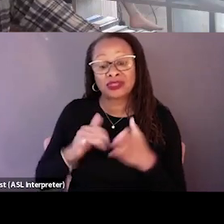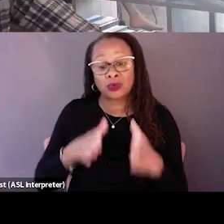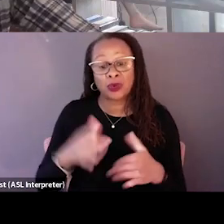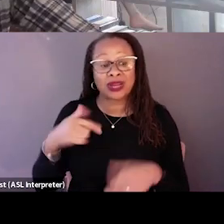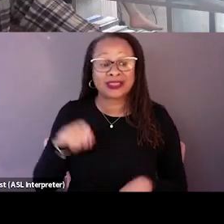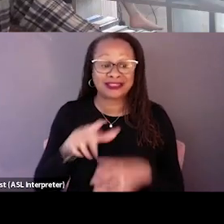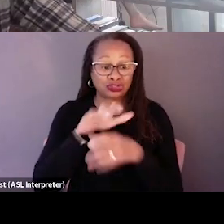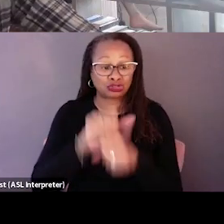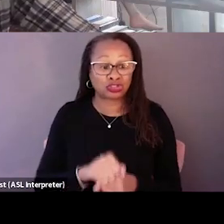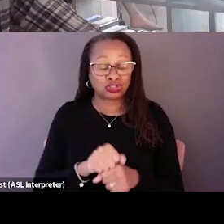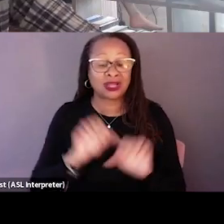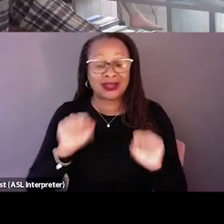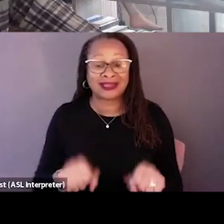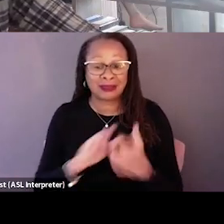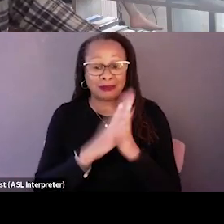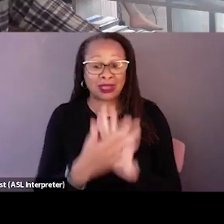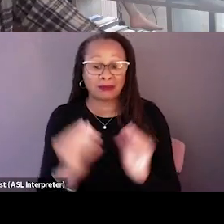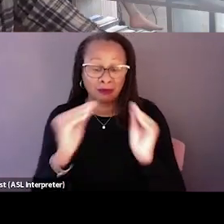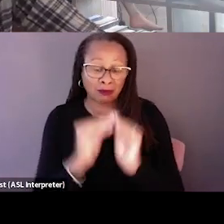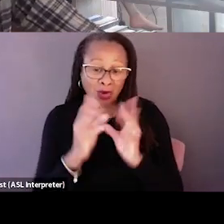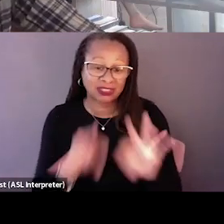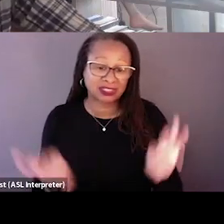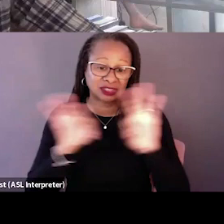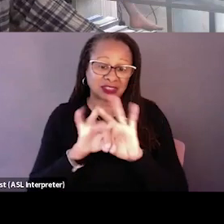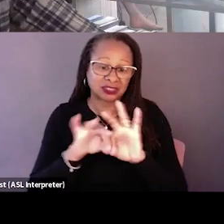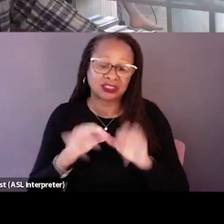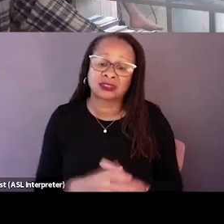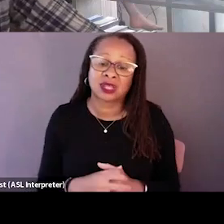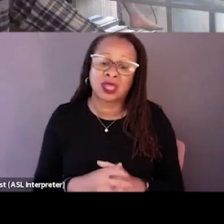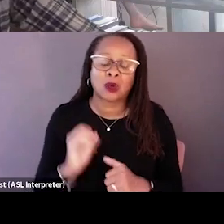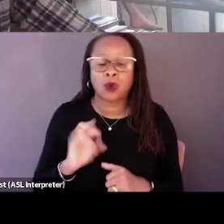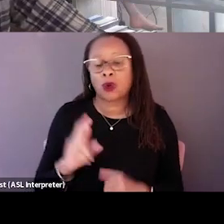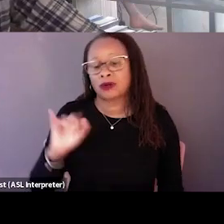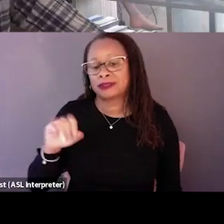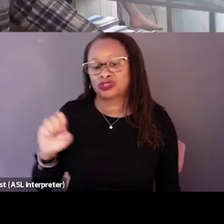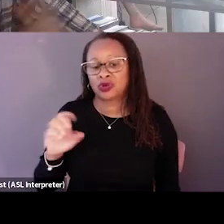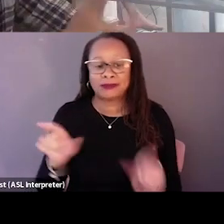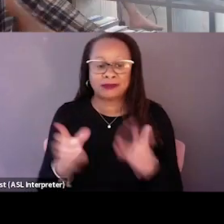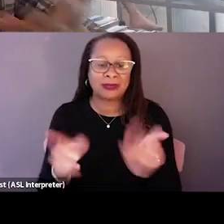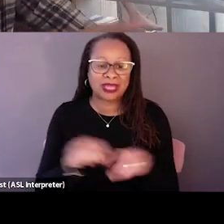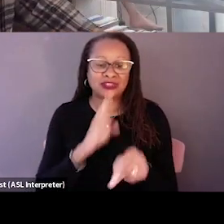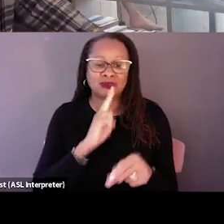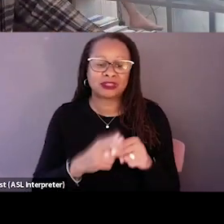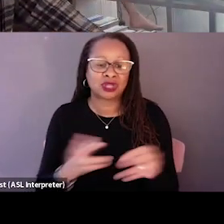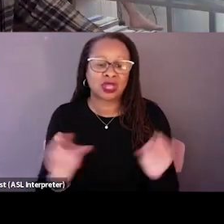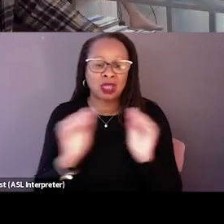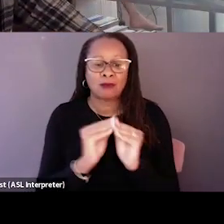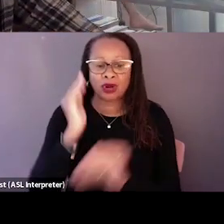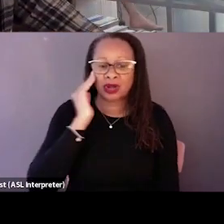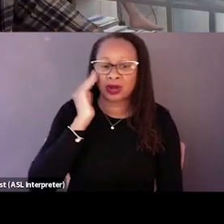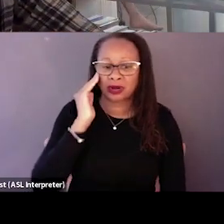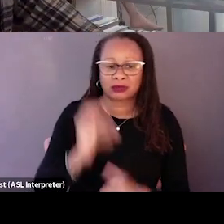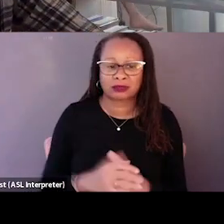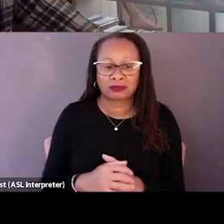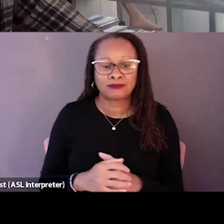this tradition can become more significant, or Joe, maybe, as you mentioned, like more known? And